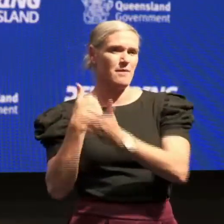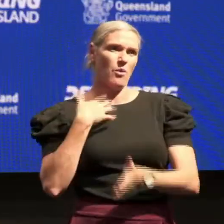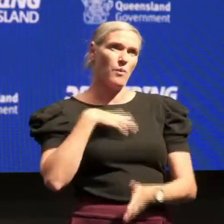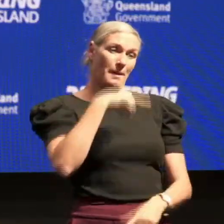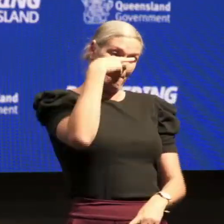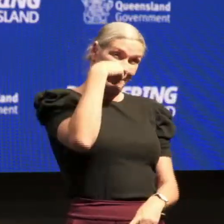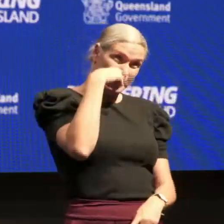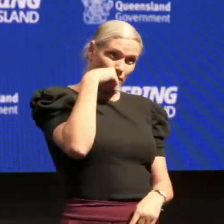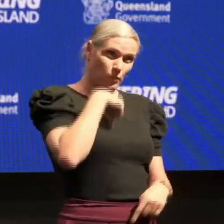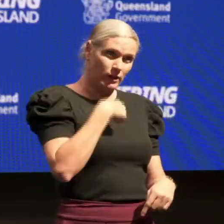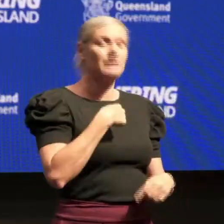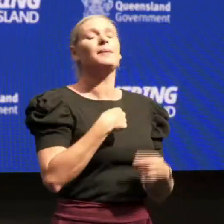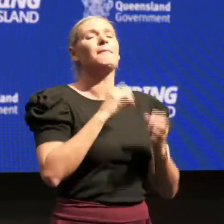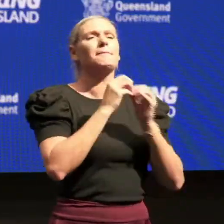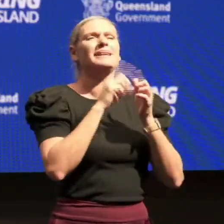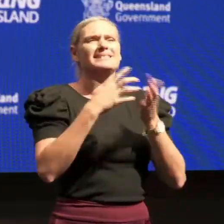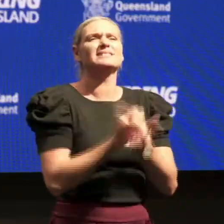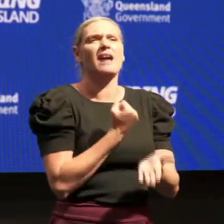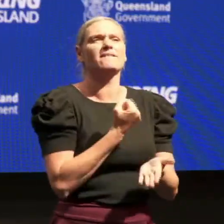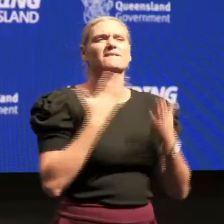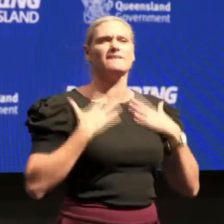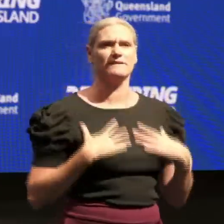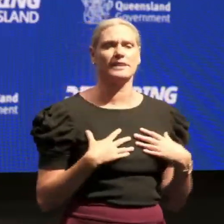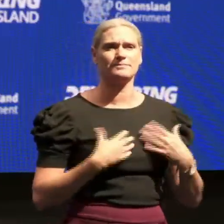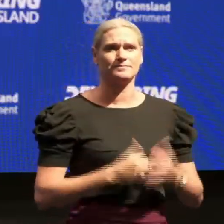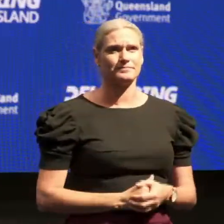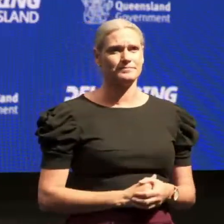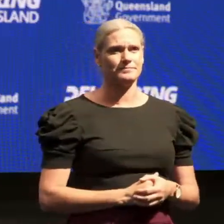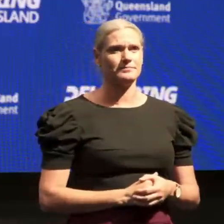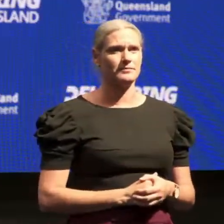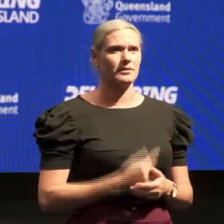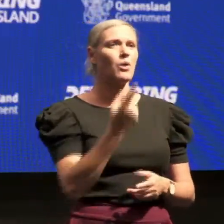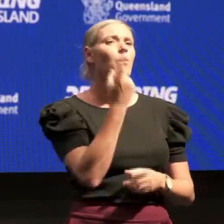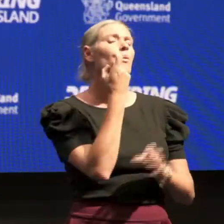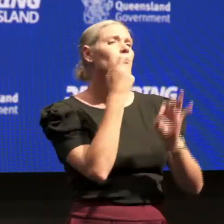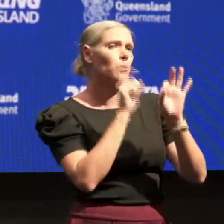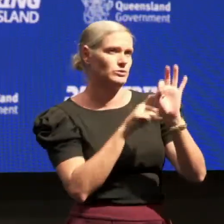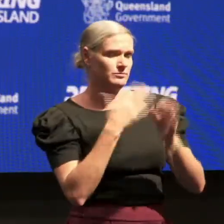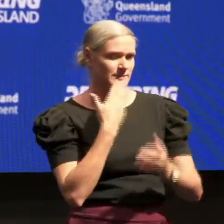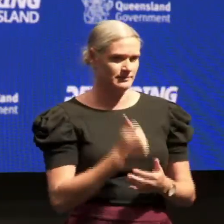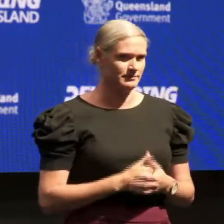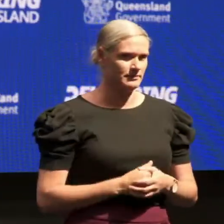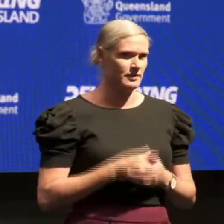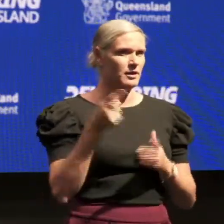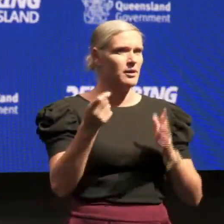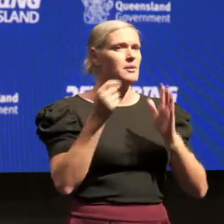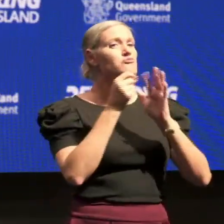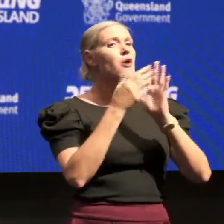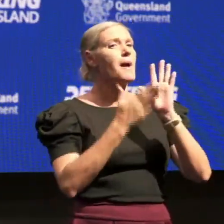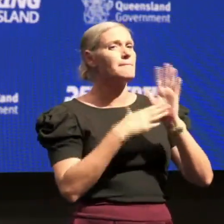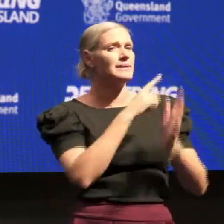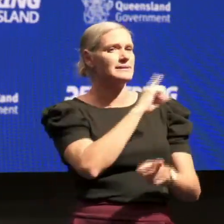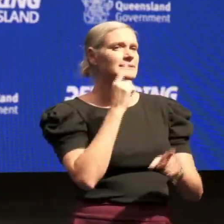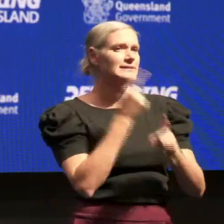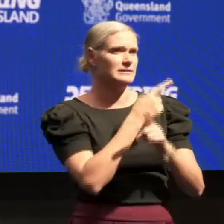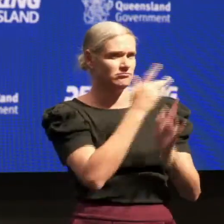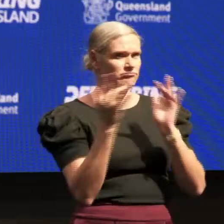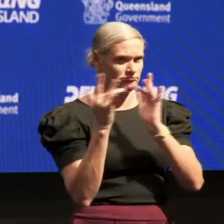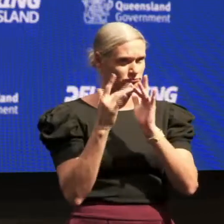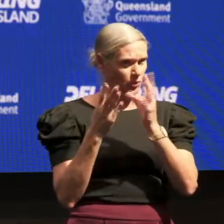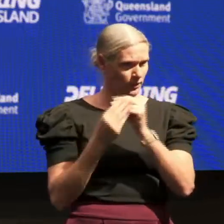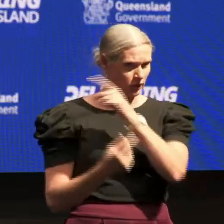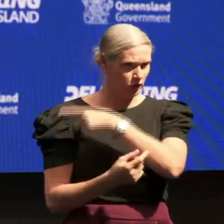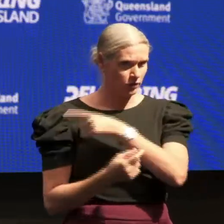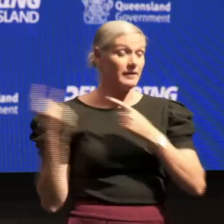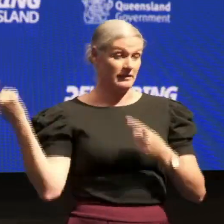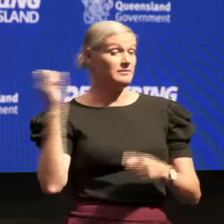want people to stay in one piece so they can. All right, guys, thanks. Yeah. The Prime Minister said that he'd been in touch with you.